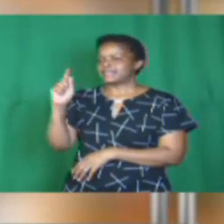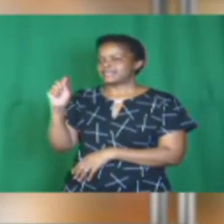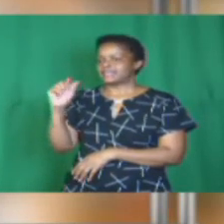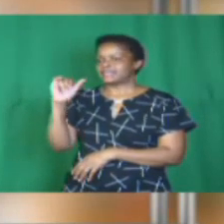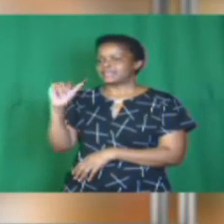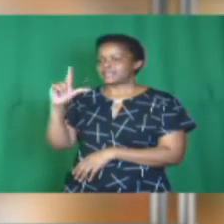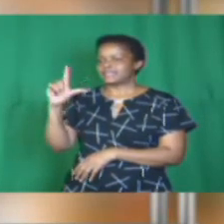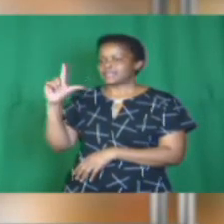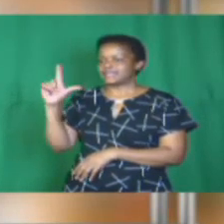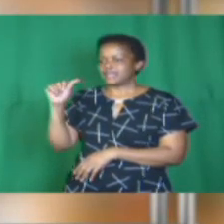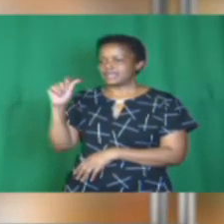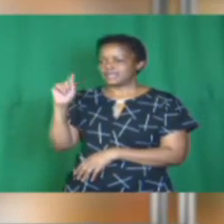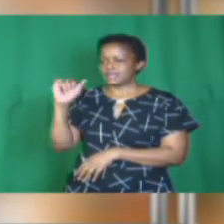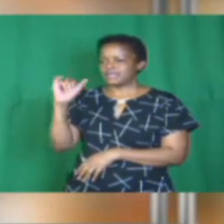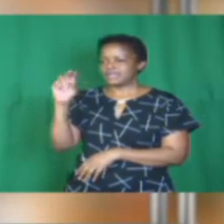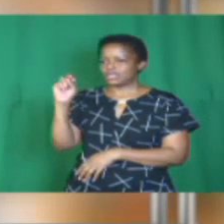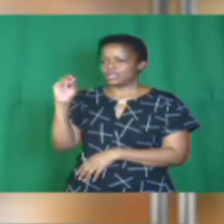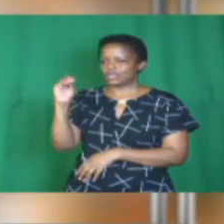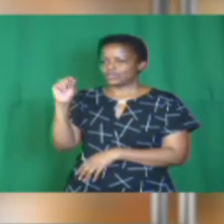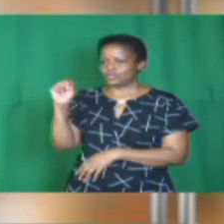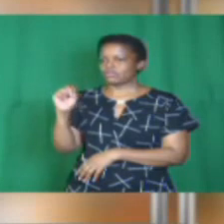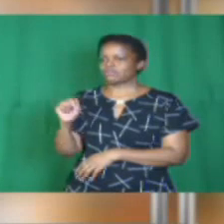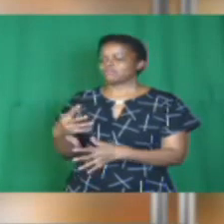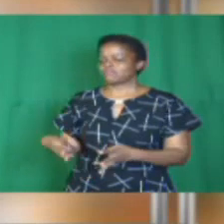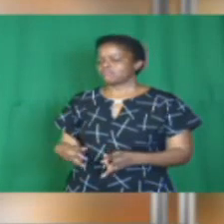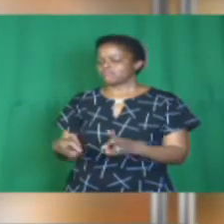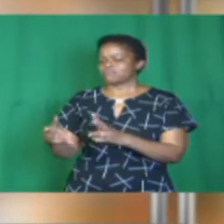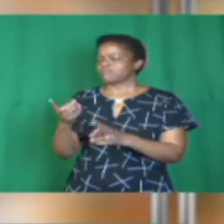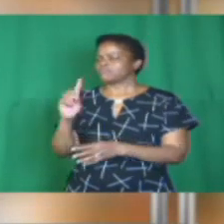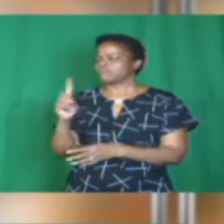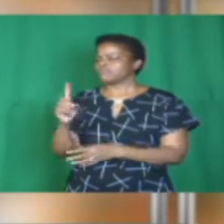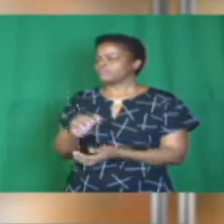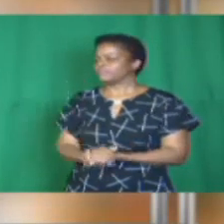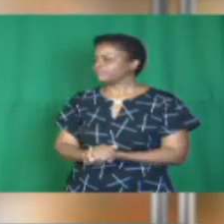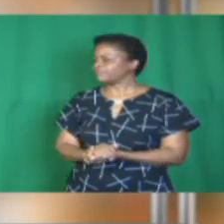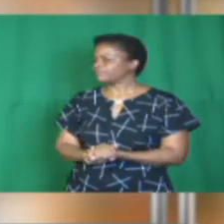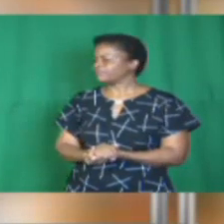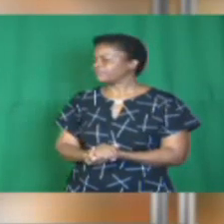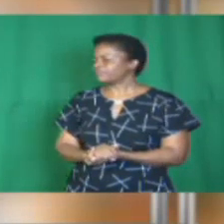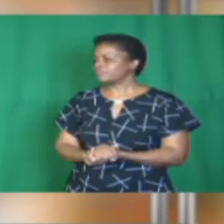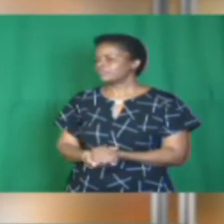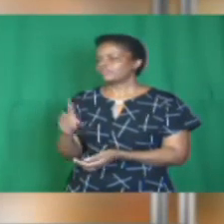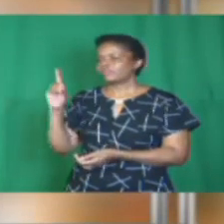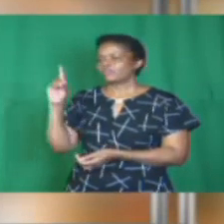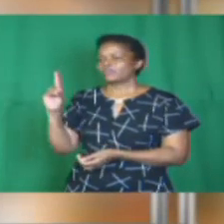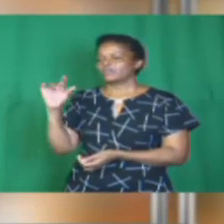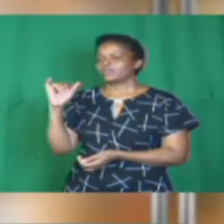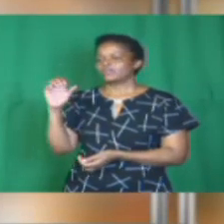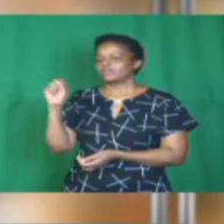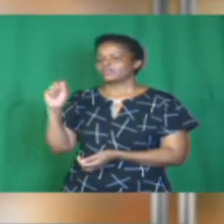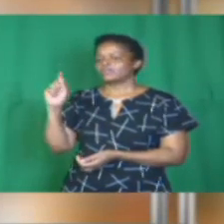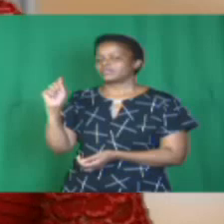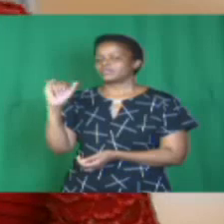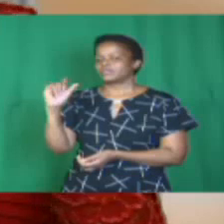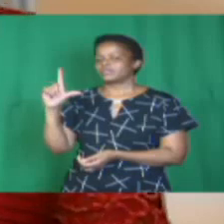they didn't get the concept of, yes. Oh, okay. What is distillation method? Okay.